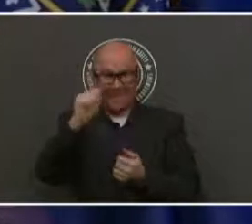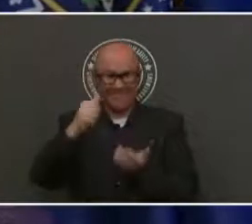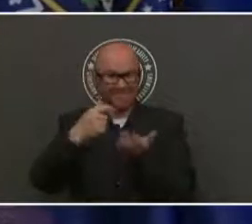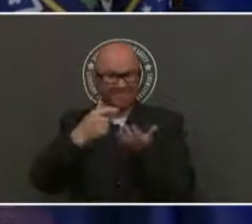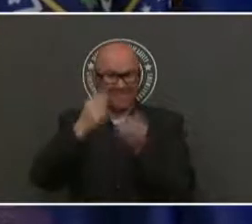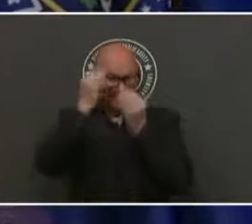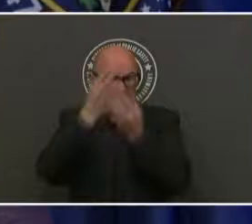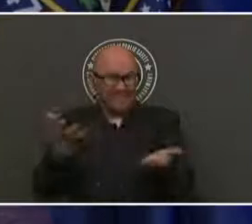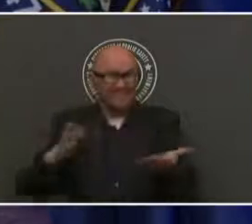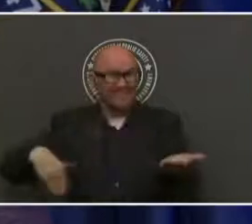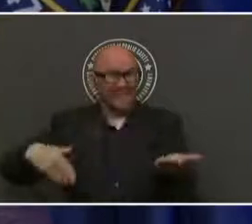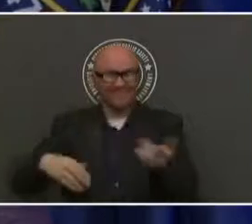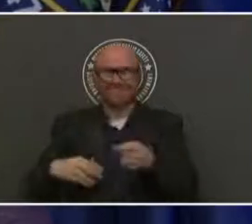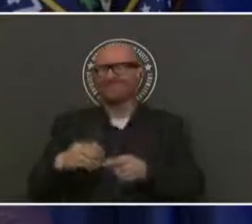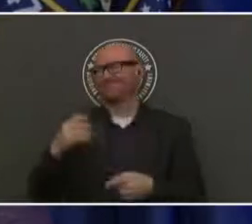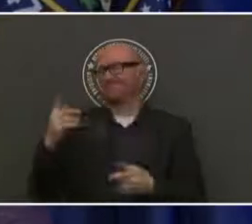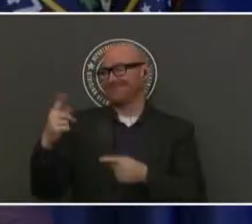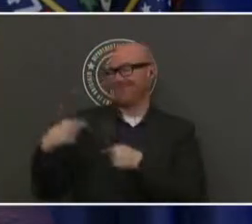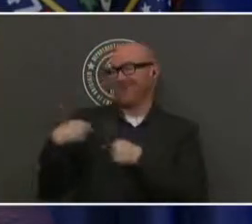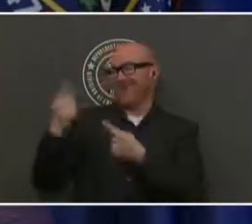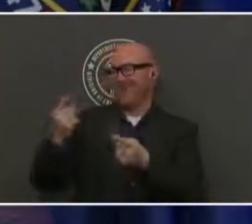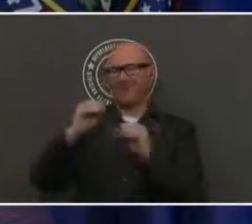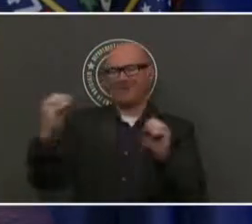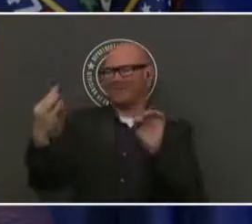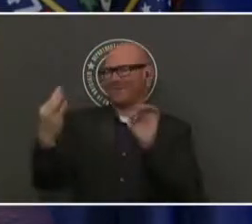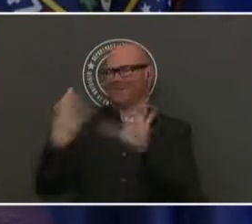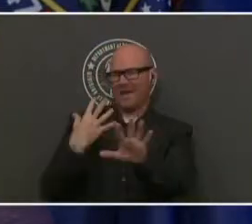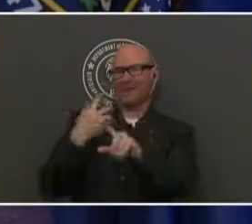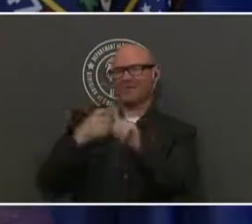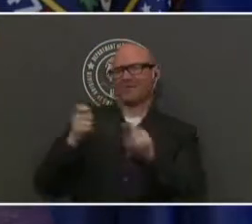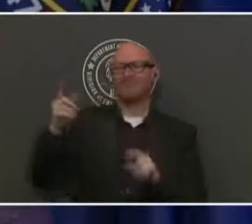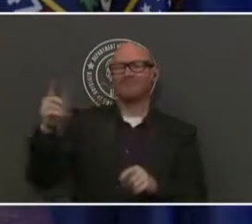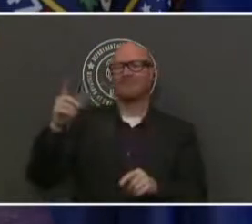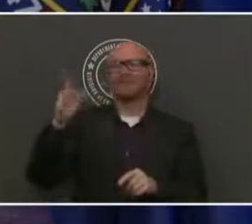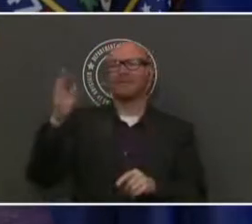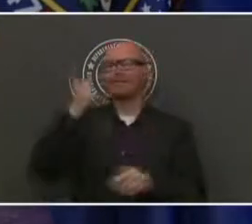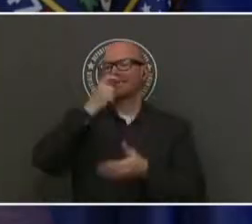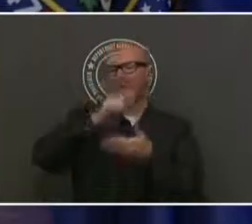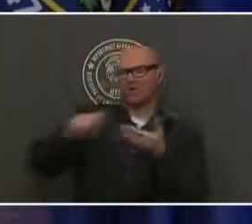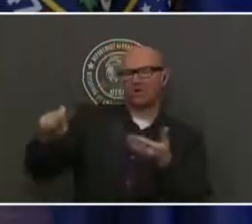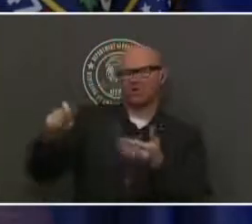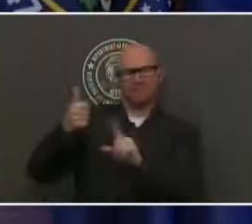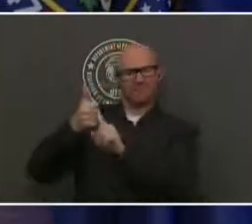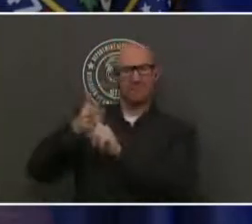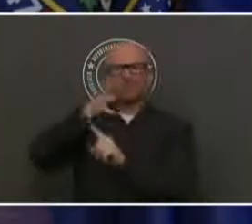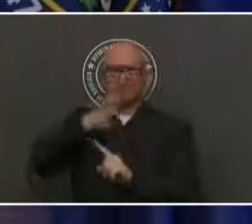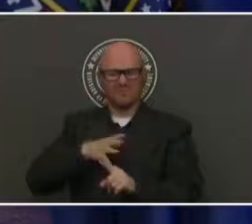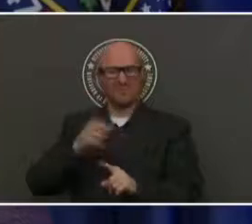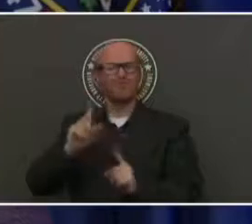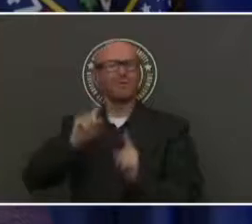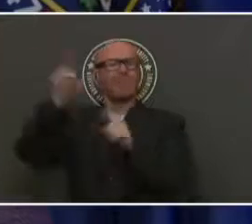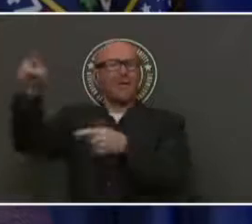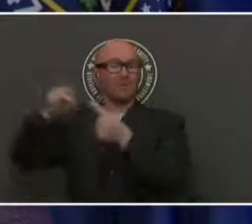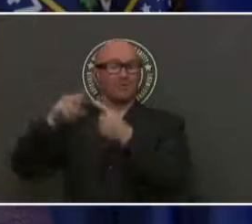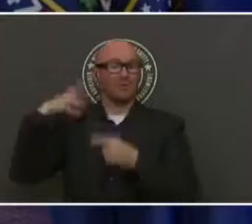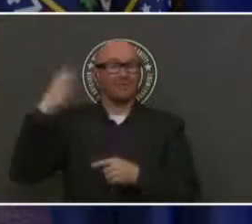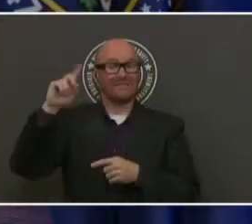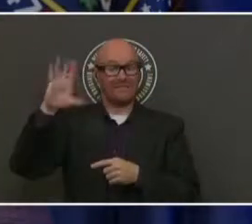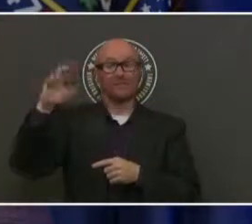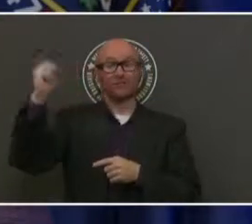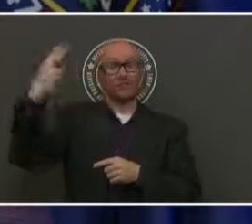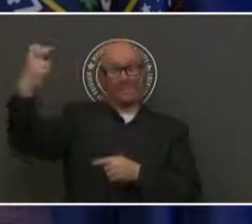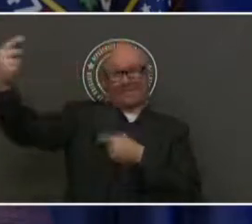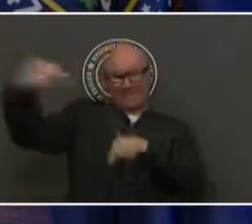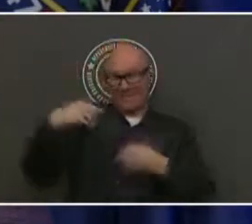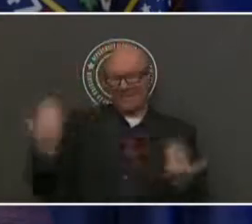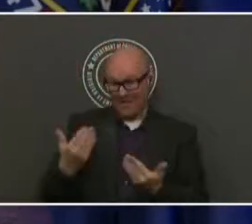had any feedback yet from the secretary in her return. We've talked a lot about this. It was a wonderful visit. We're very hopeful that